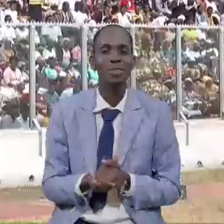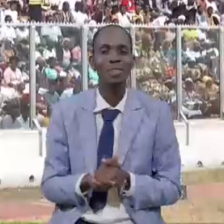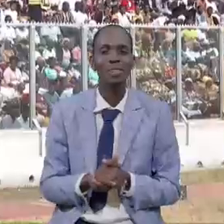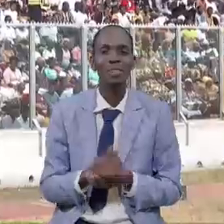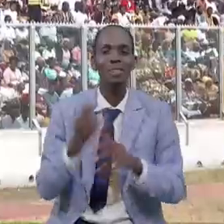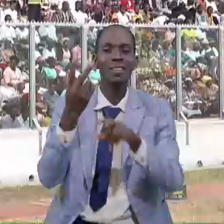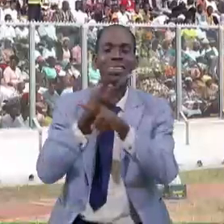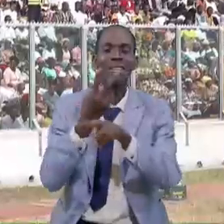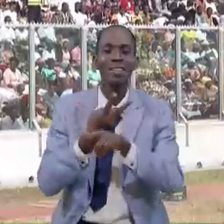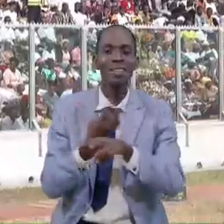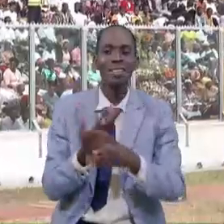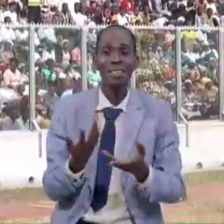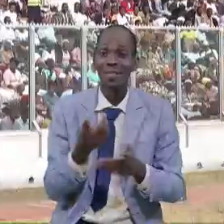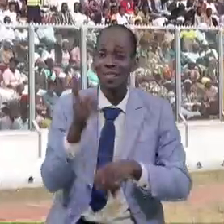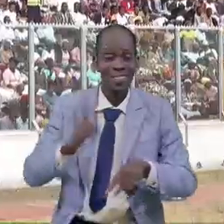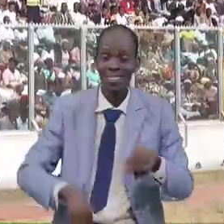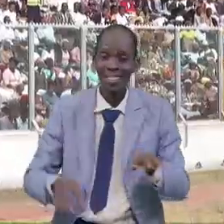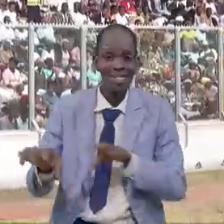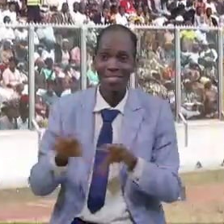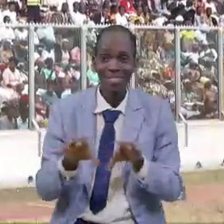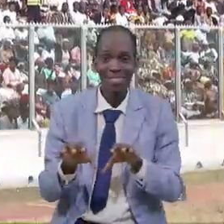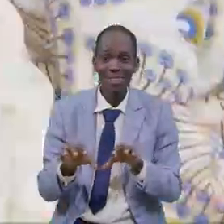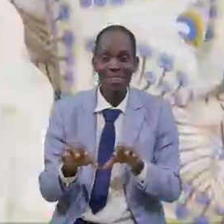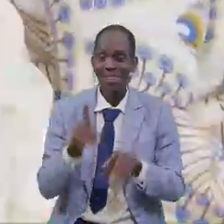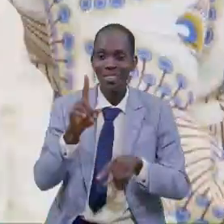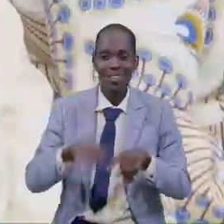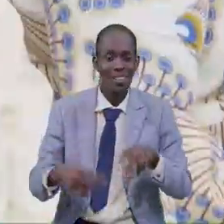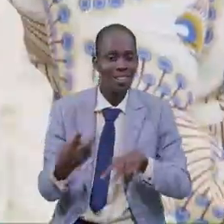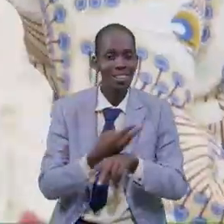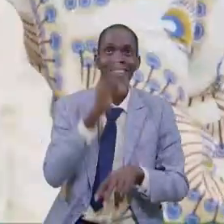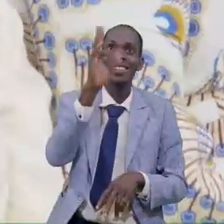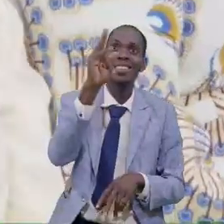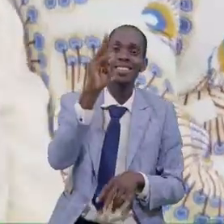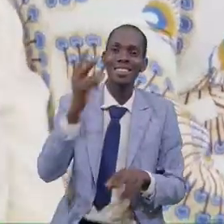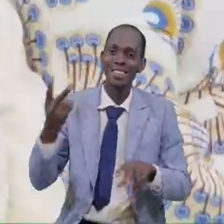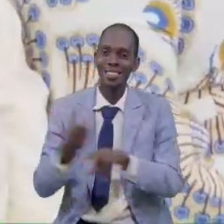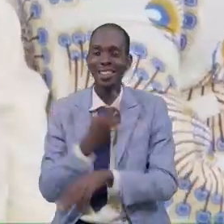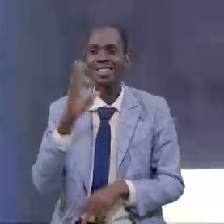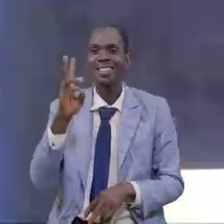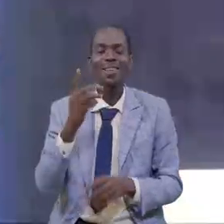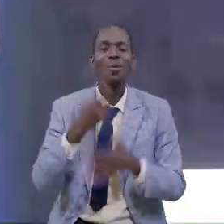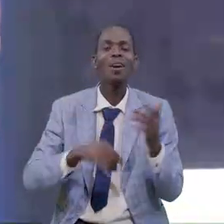You can't add or you can't multiply 17 times 6. Say it aloud.